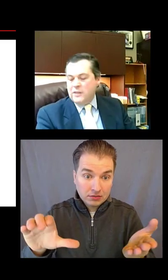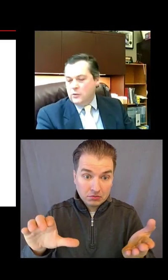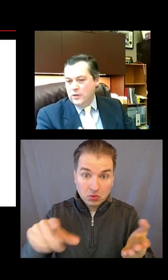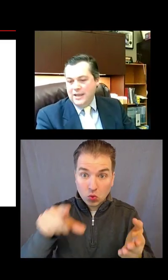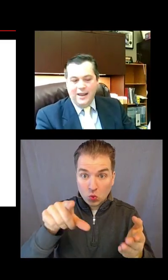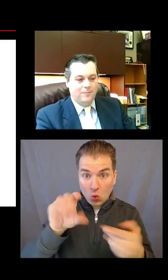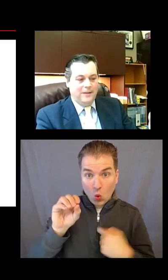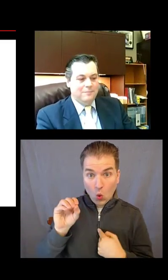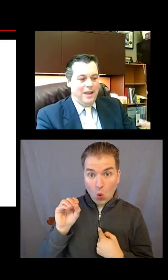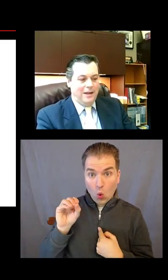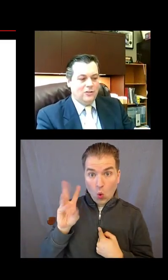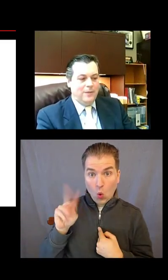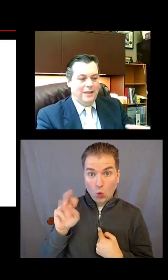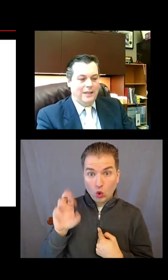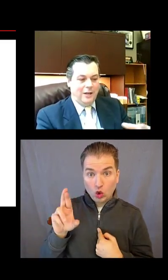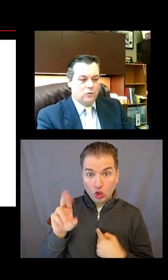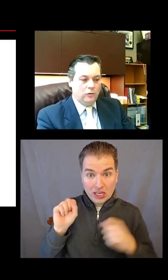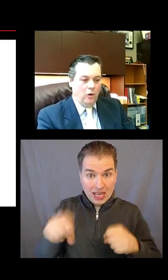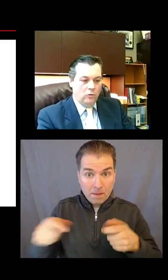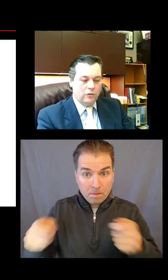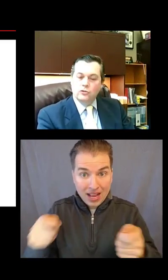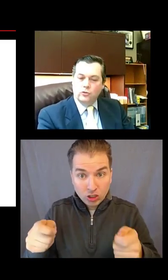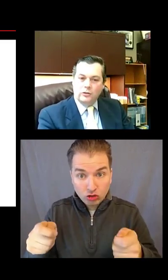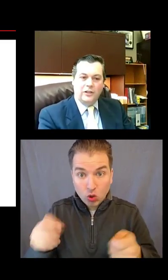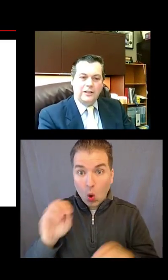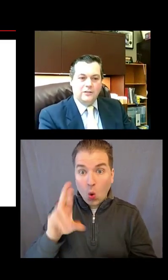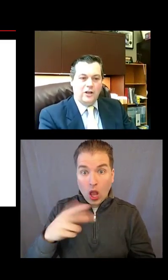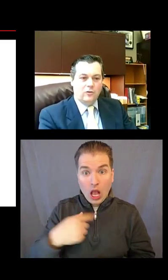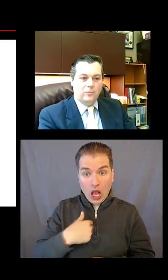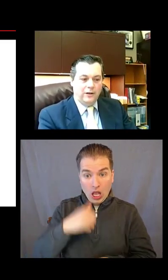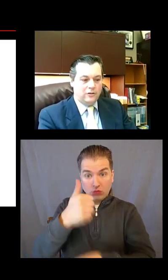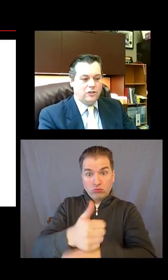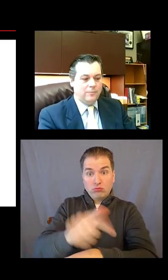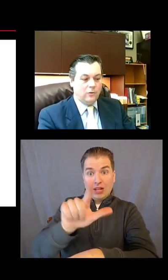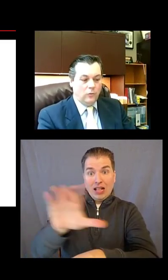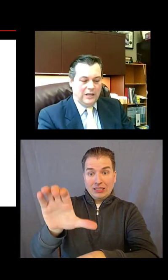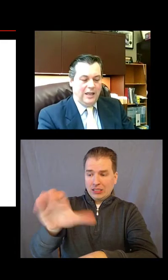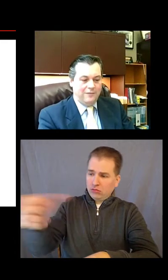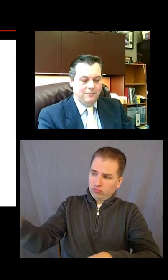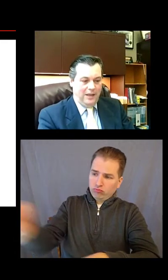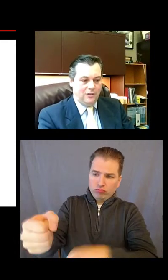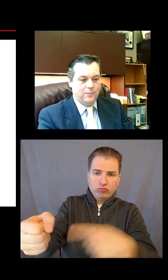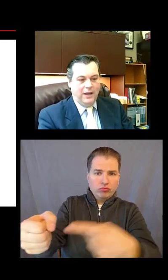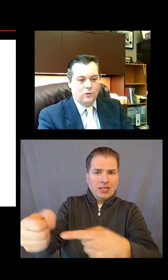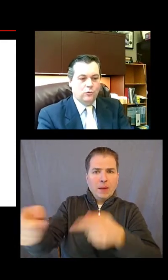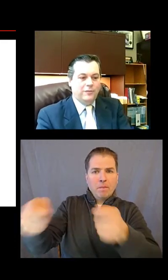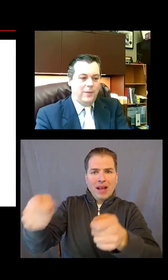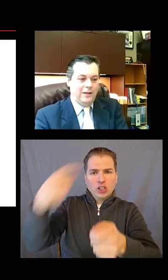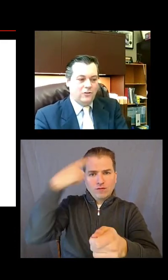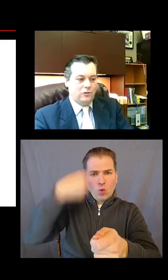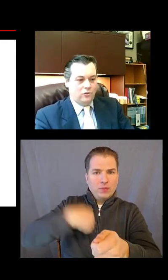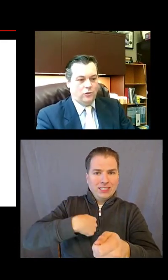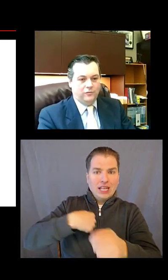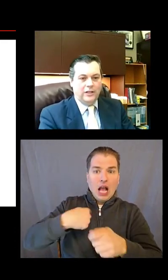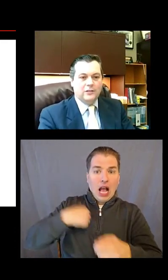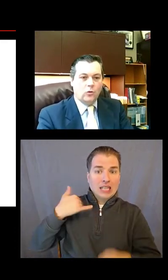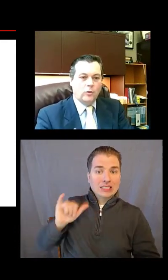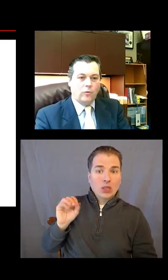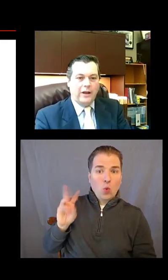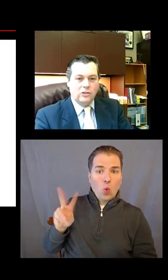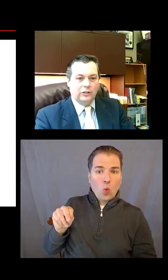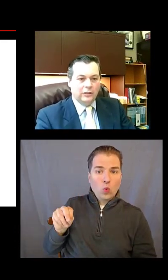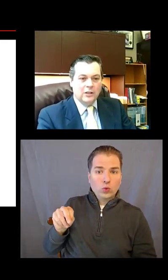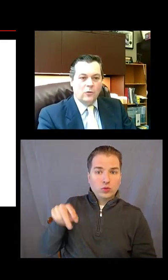it. We can have it be managed by the actual owners, sort of like the general partnership. We could have it managed by a group of managers, sort of like